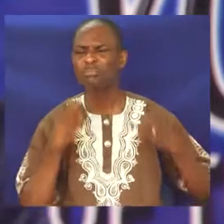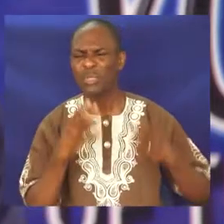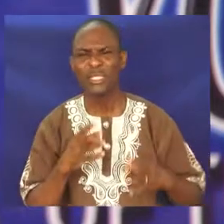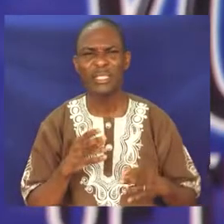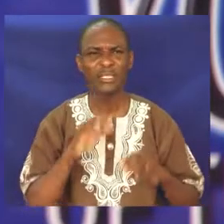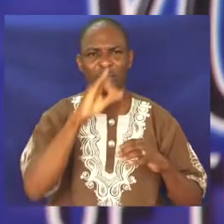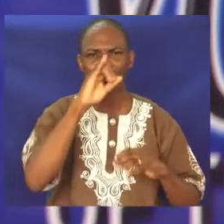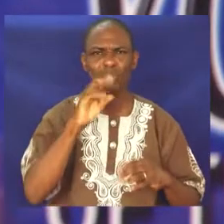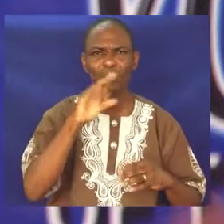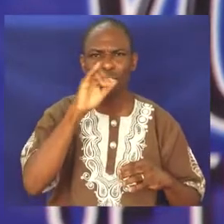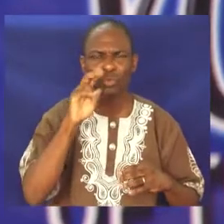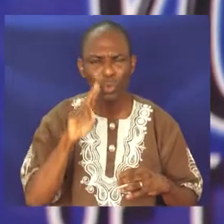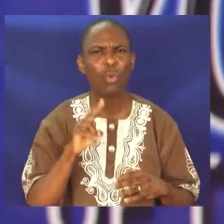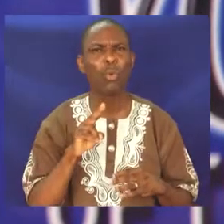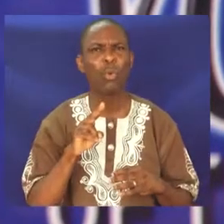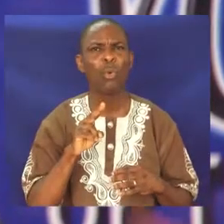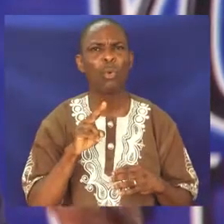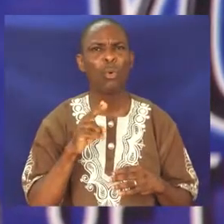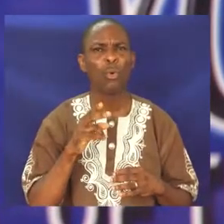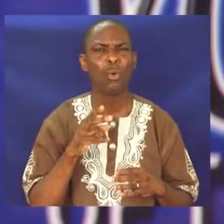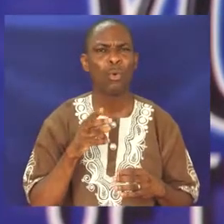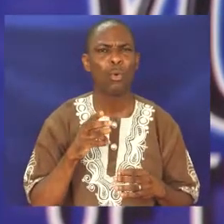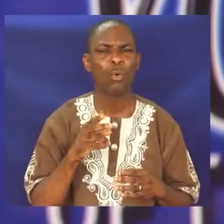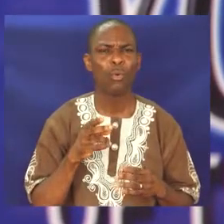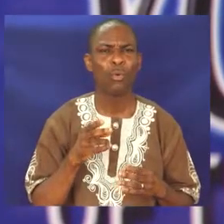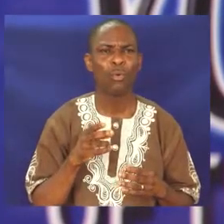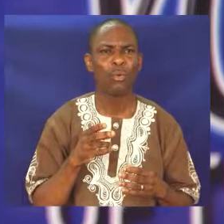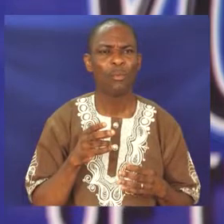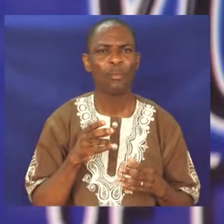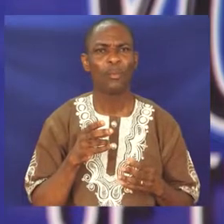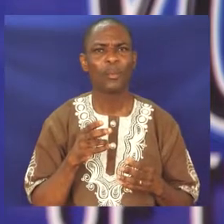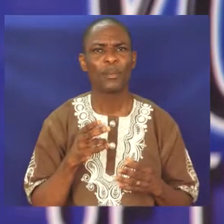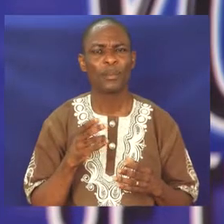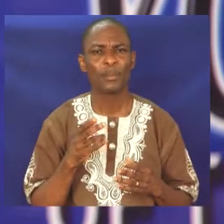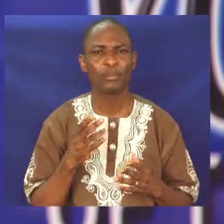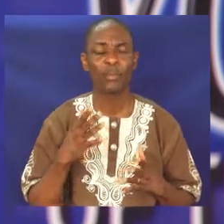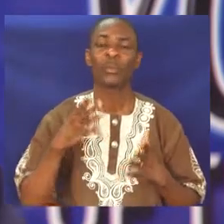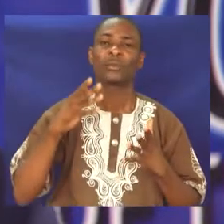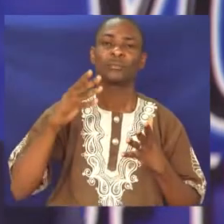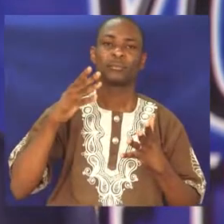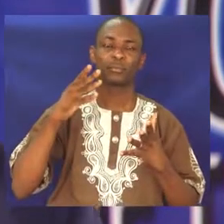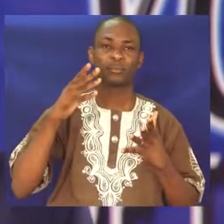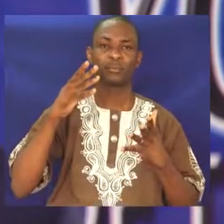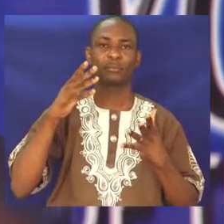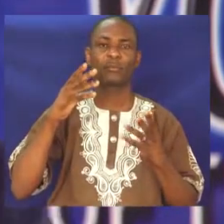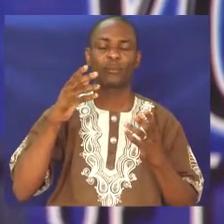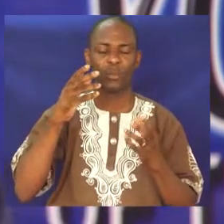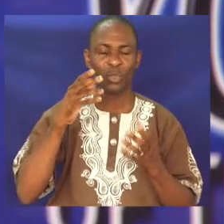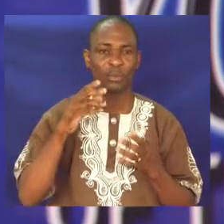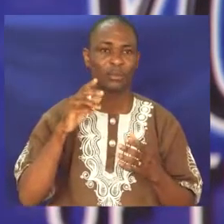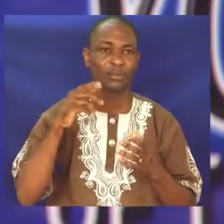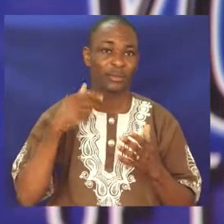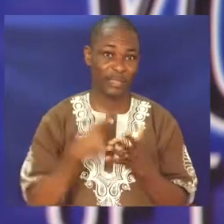oman a ye timu a ukwa television so a na nipa abetra television no so e frefre nkrofo se bra na me ye